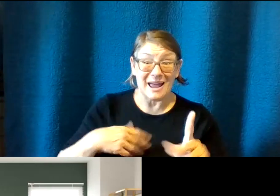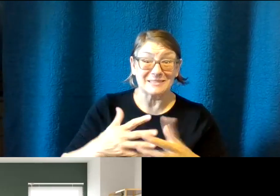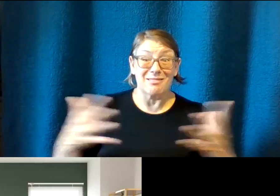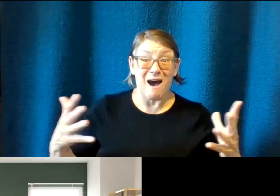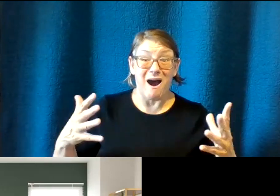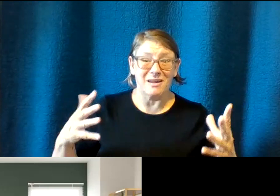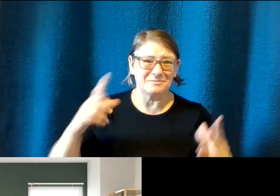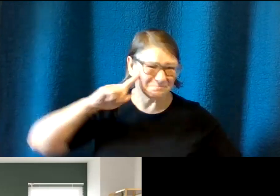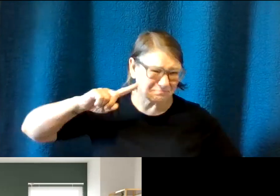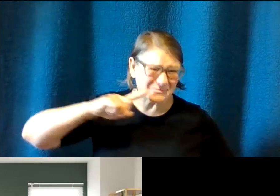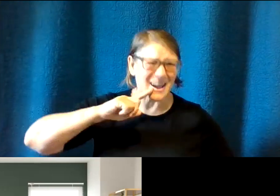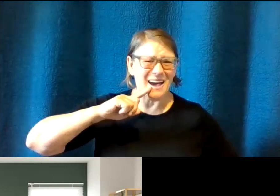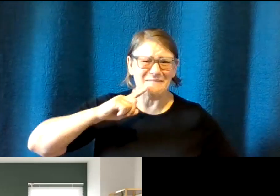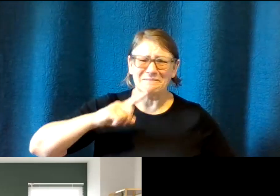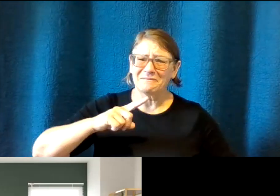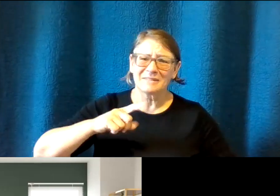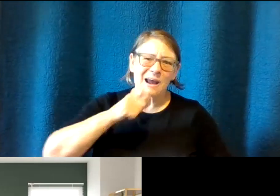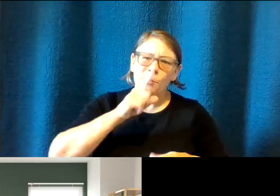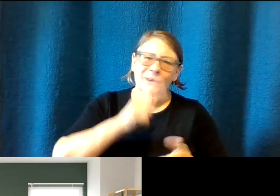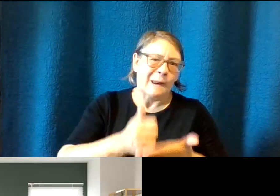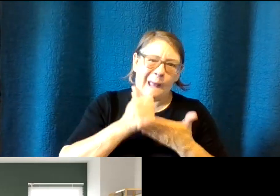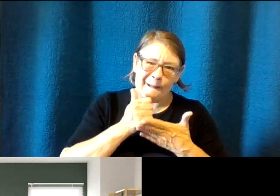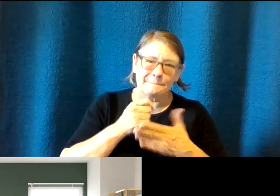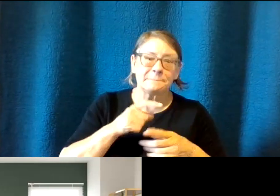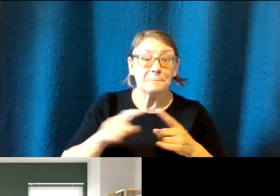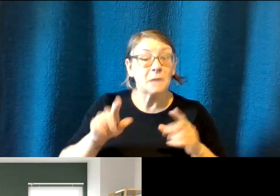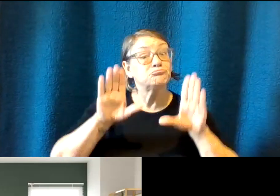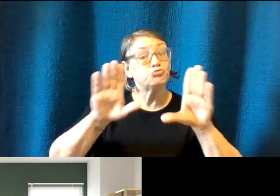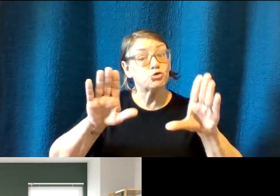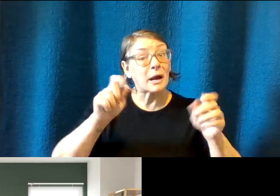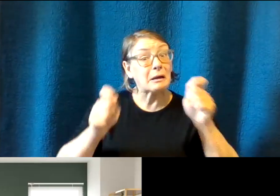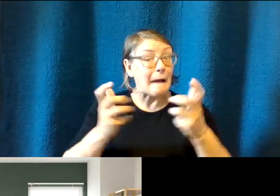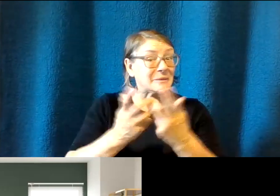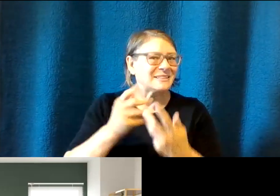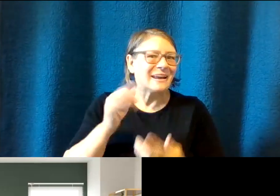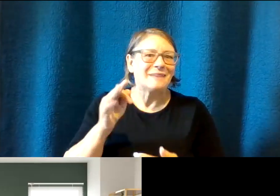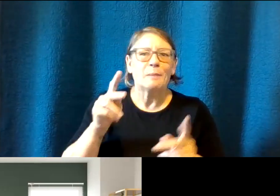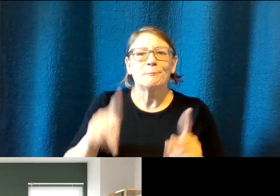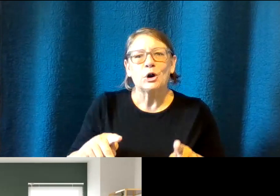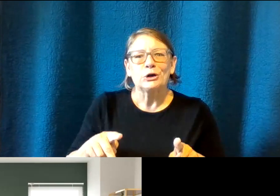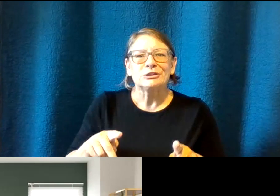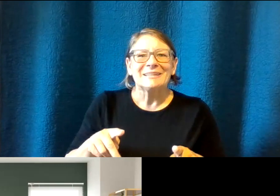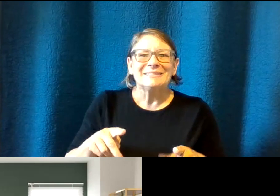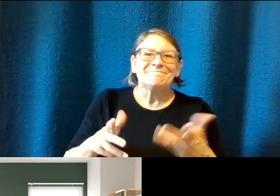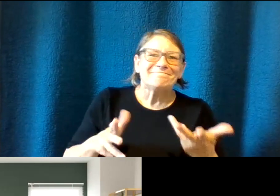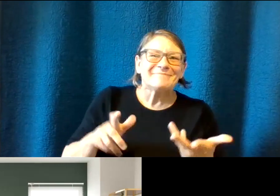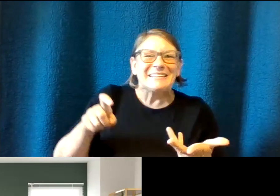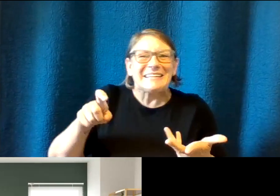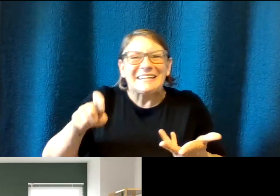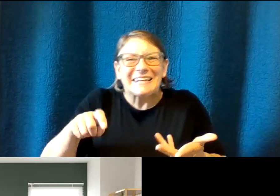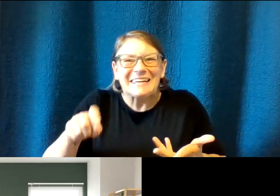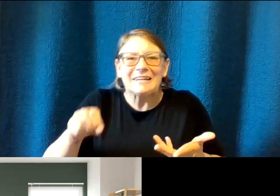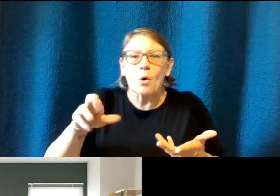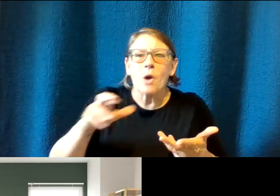loss. But it is a great accommodation if somebody didn't need it or didn't ask